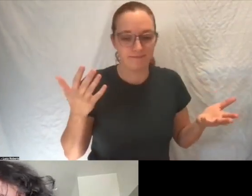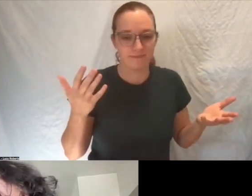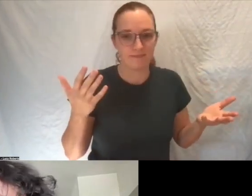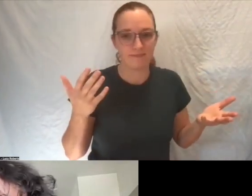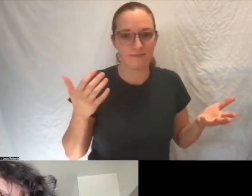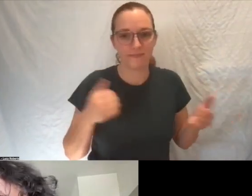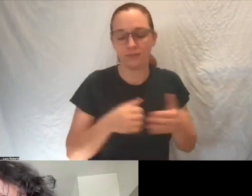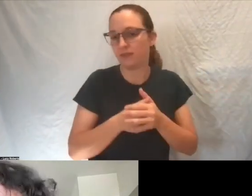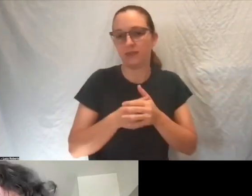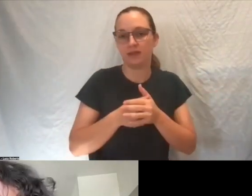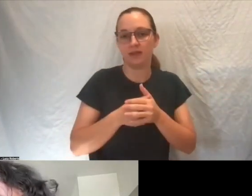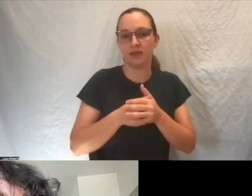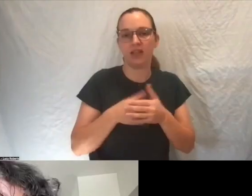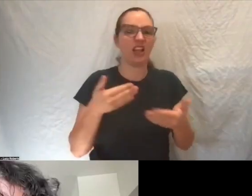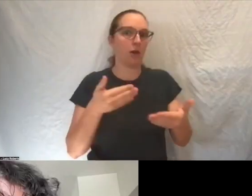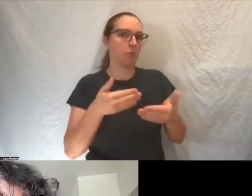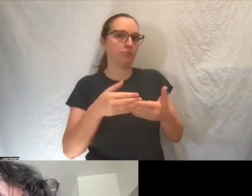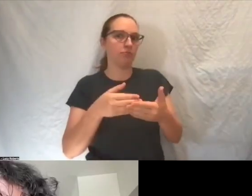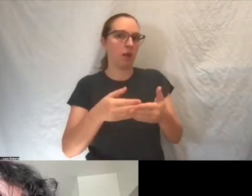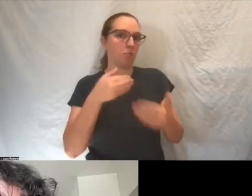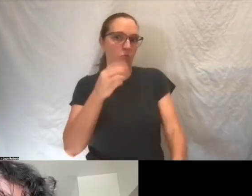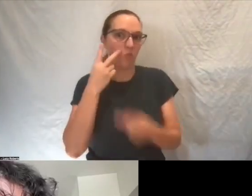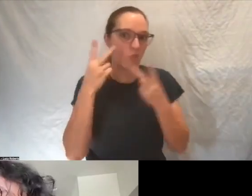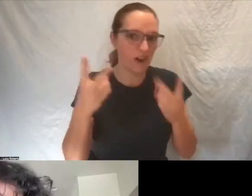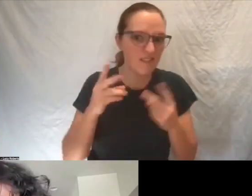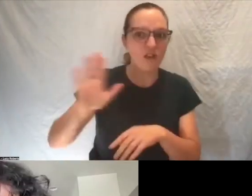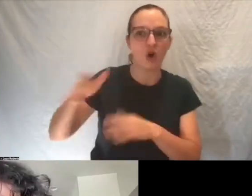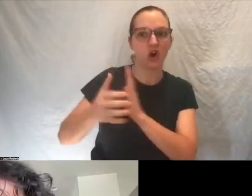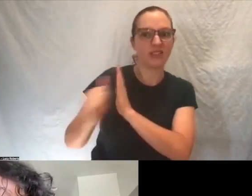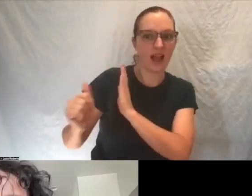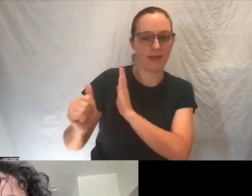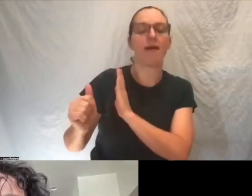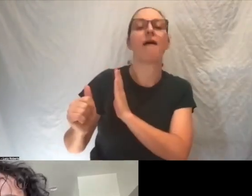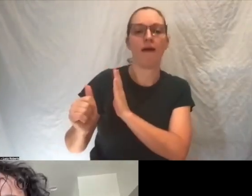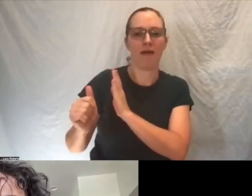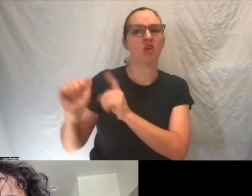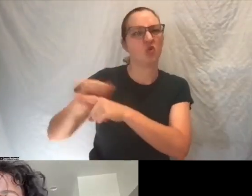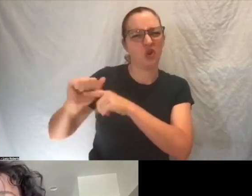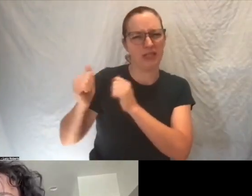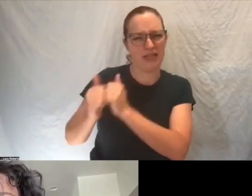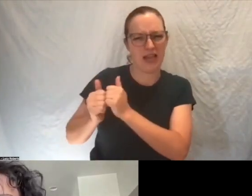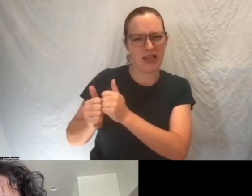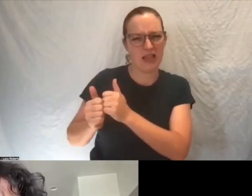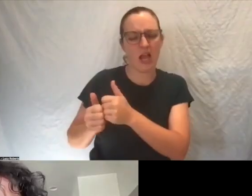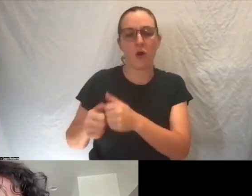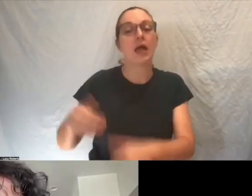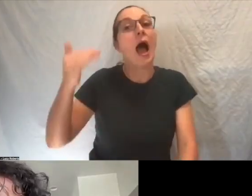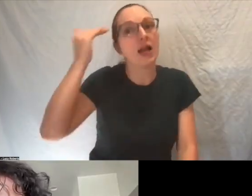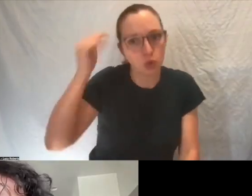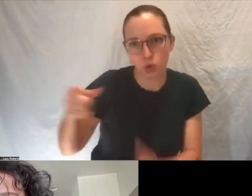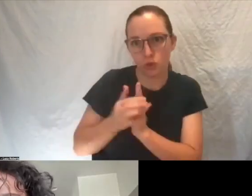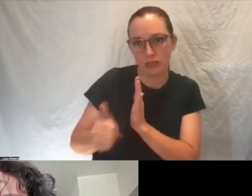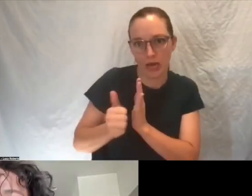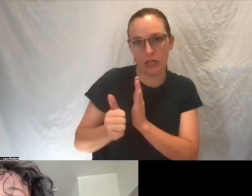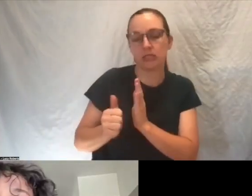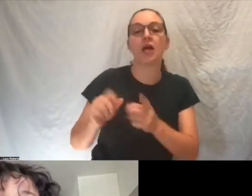to her talent. Me first being there with her and rehearsing for the first time was just a preview to how I already knew she was talented, but then